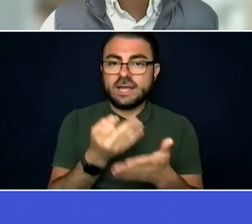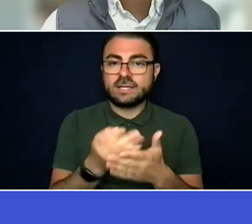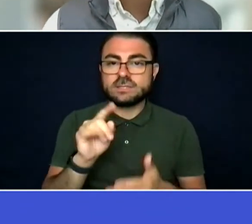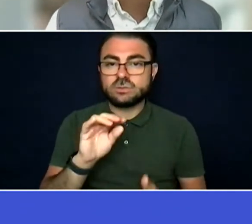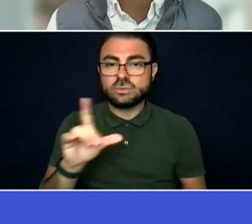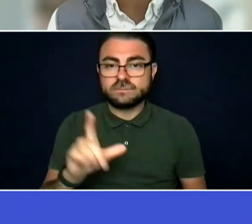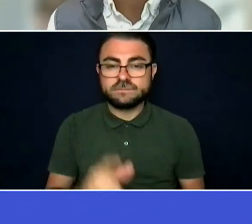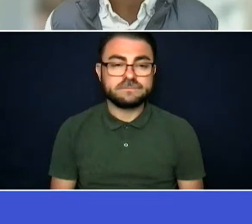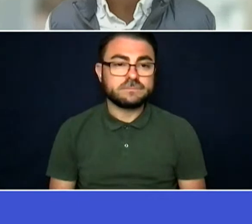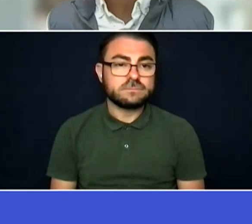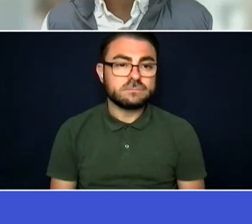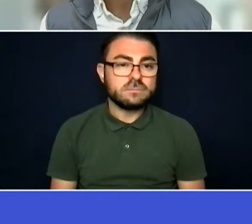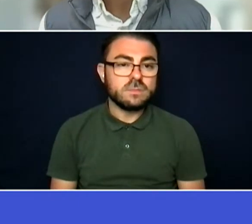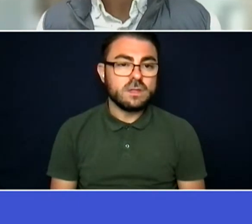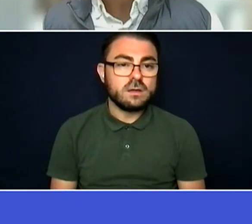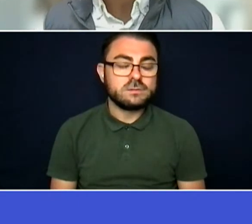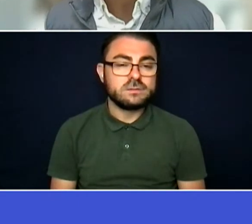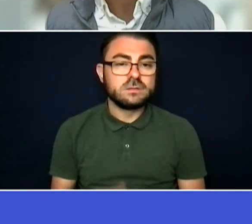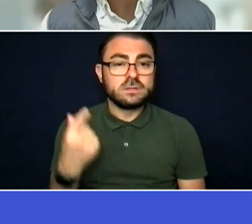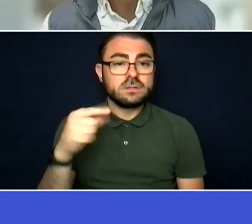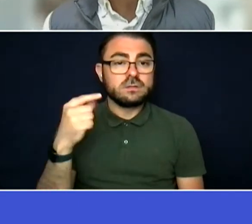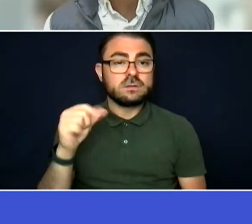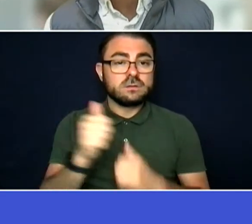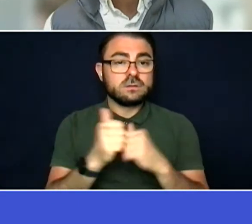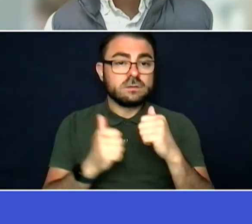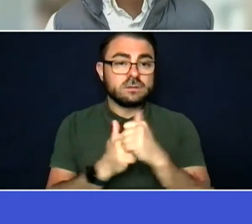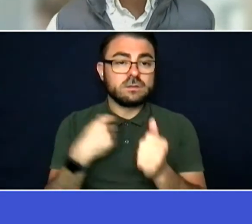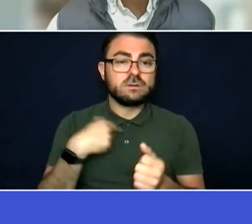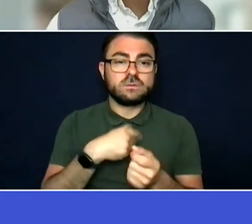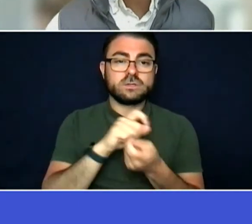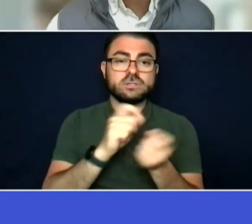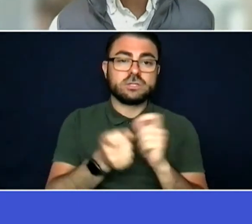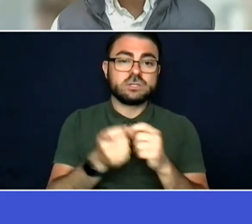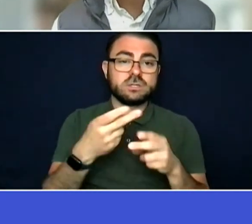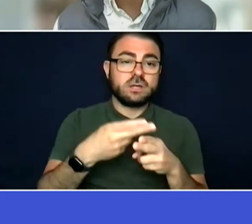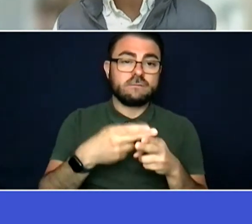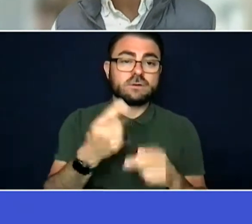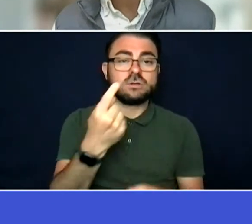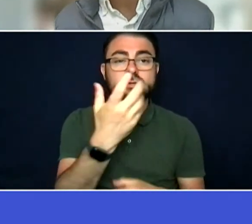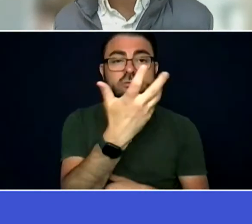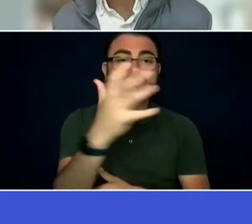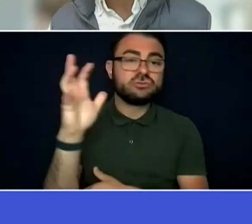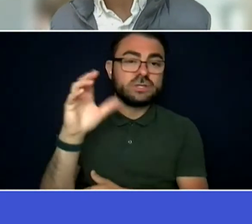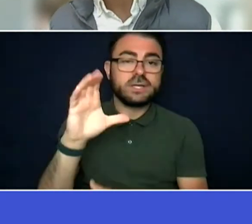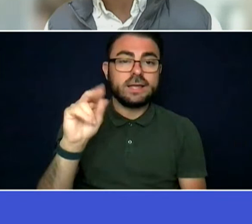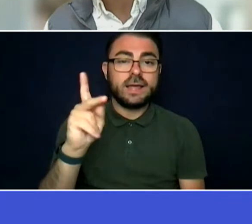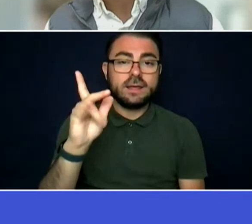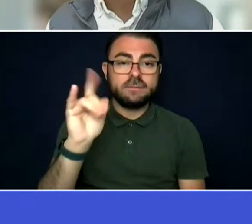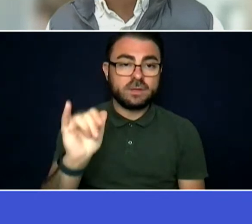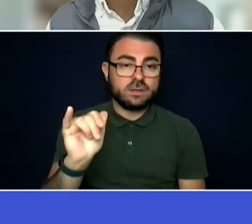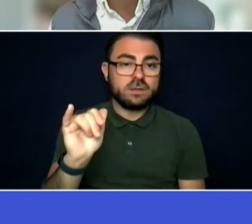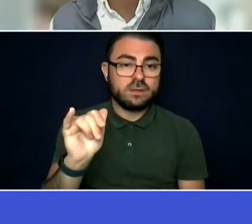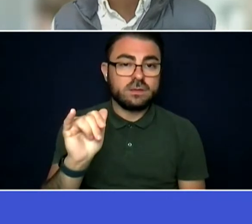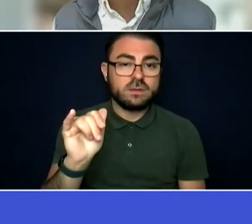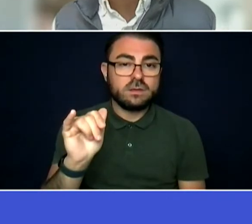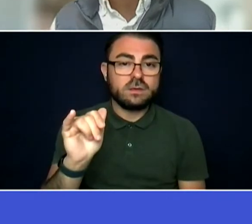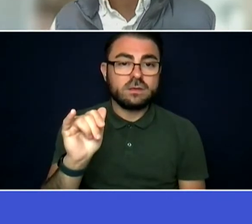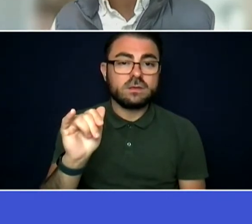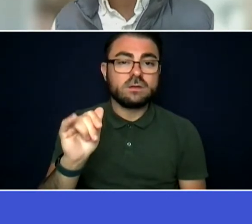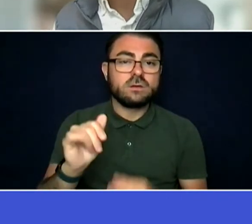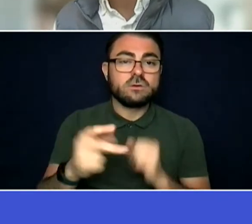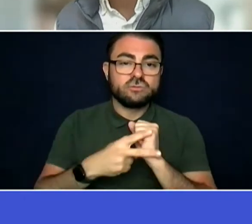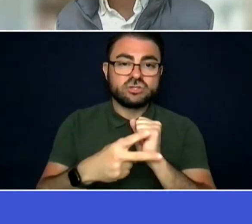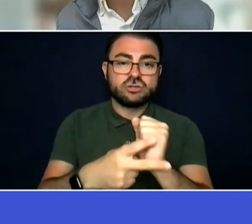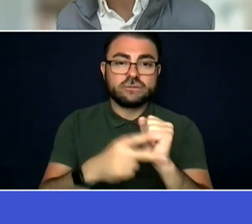Within green infrastructure, we revised the name to Tree Canopy Maintenance Reserve, as opposed to Green Infrastructure Maintenance Reserve, to better reflect the purpose of that